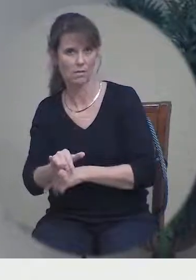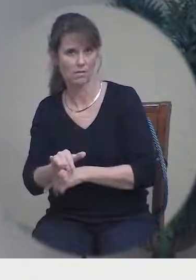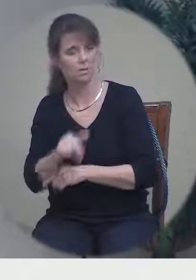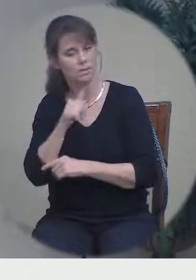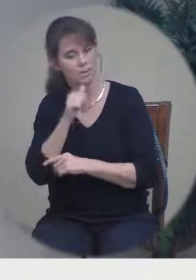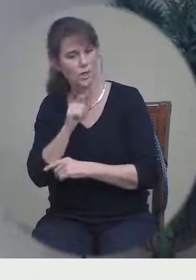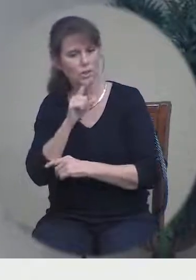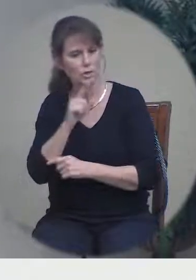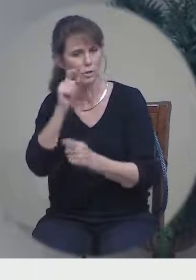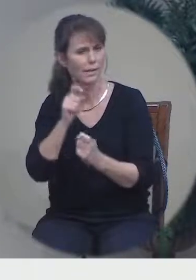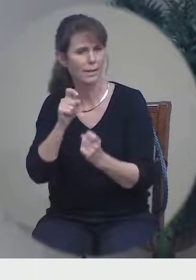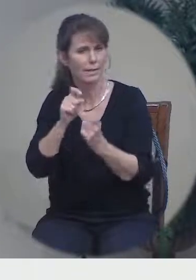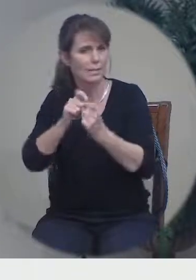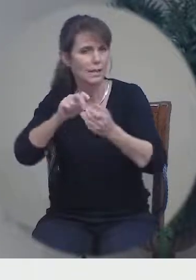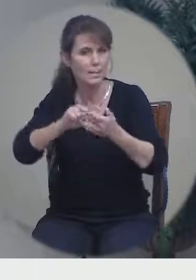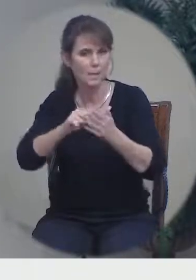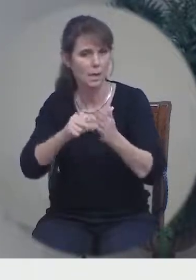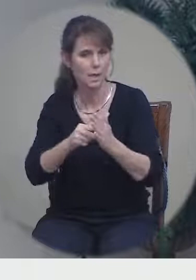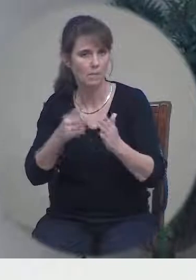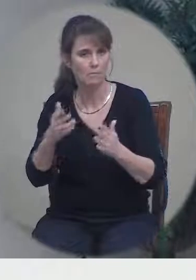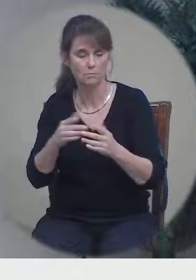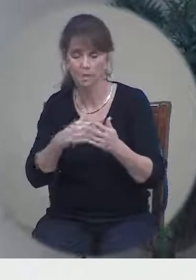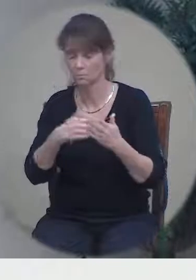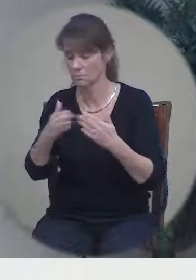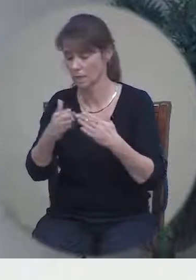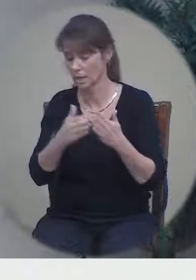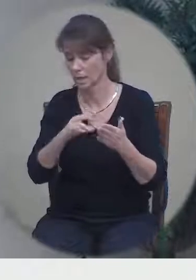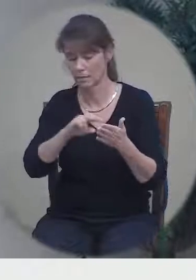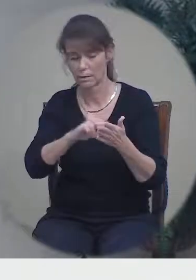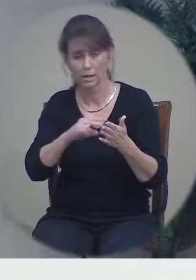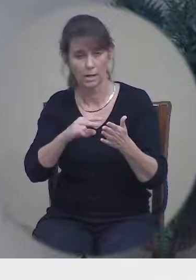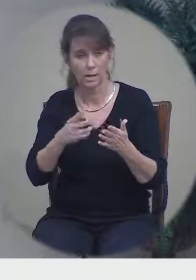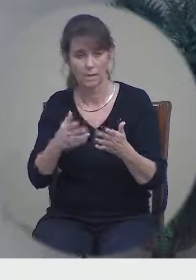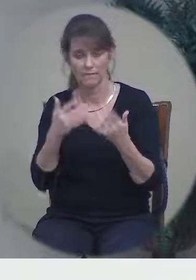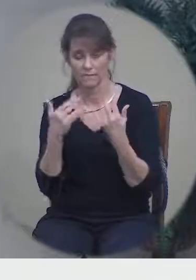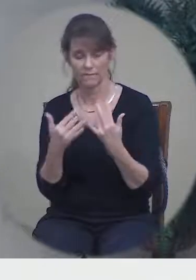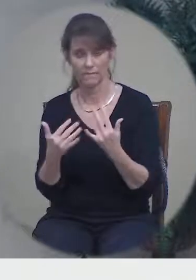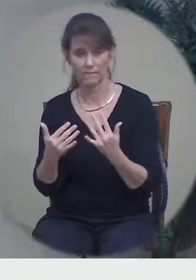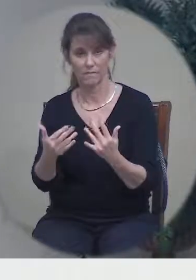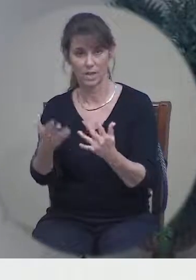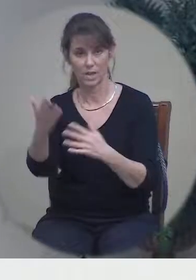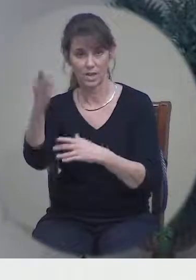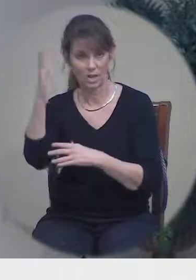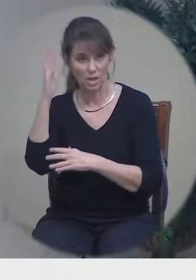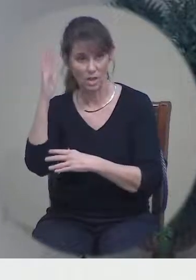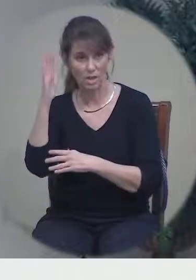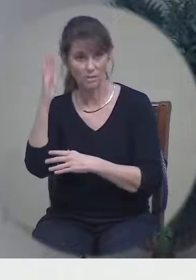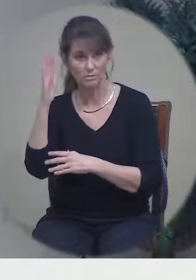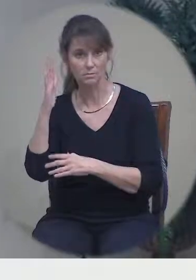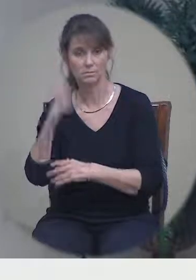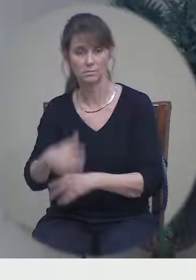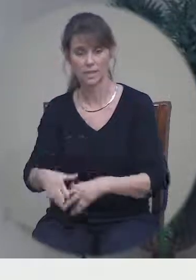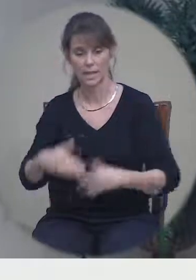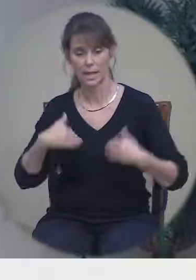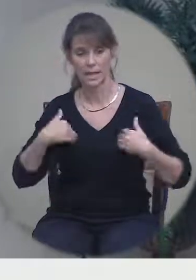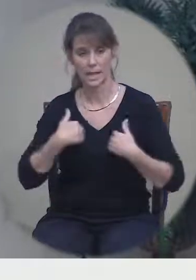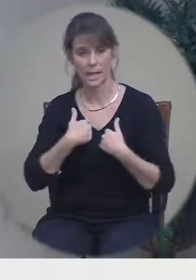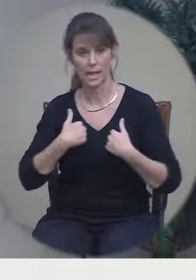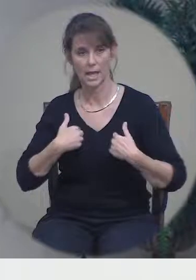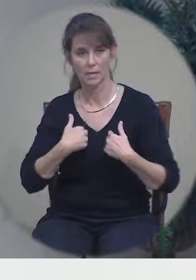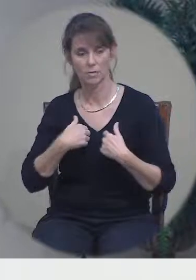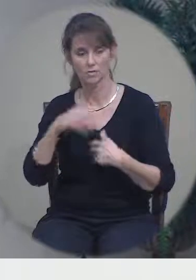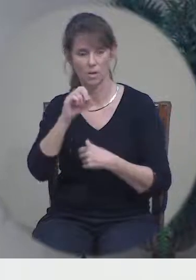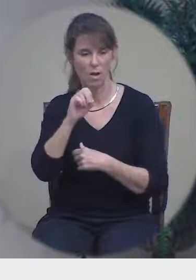know, so we don't know. But fire from God, and whatever it did, it was able to consume the livestock and the serpents. Then we flip back to